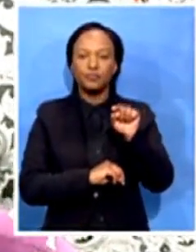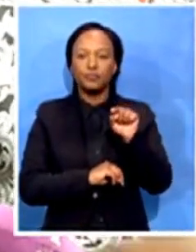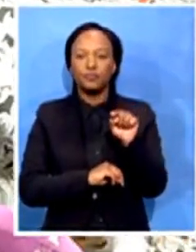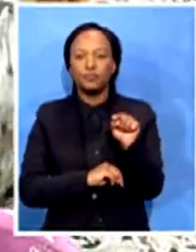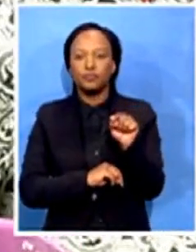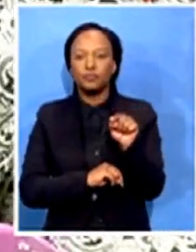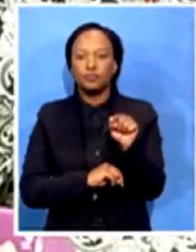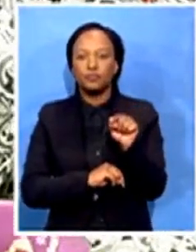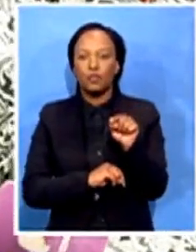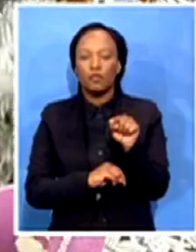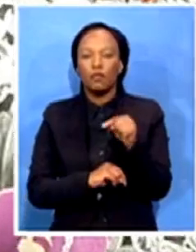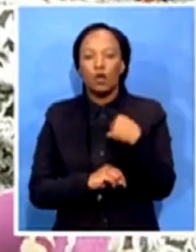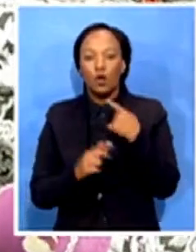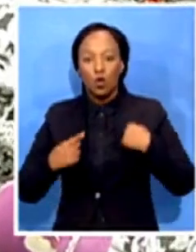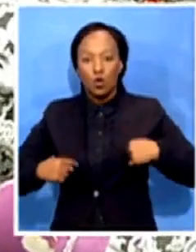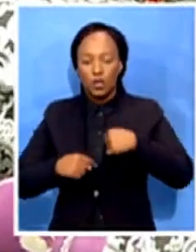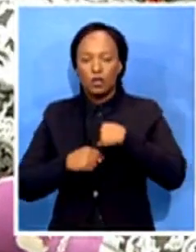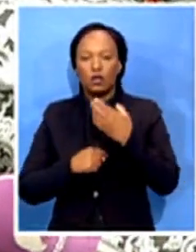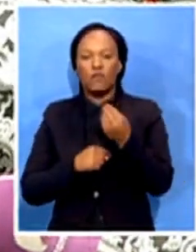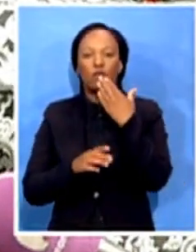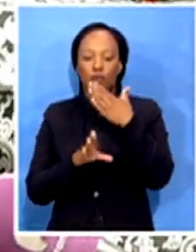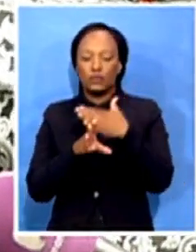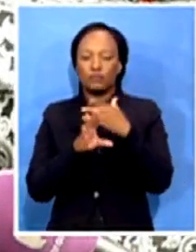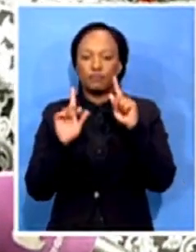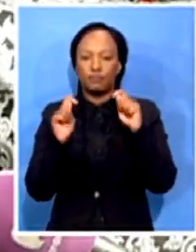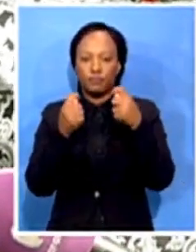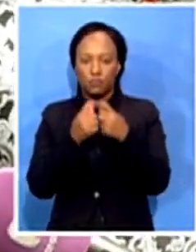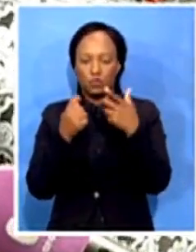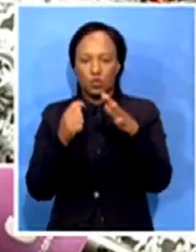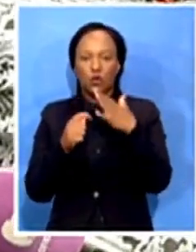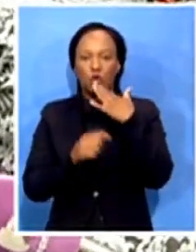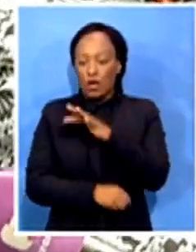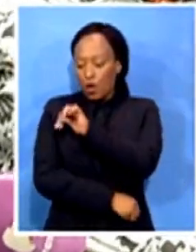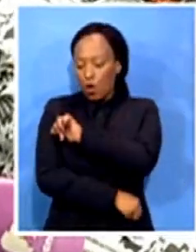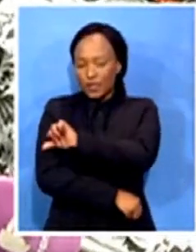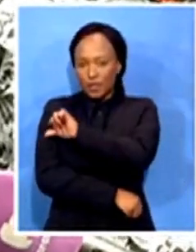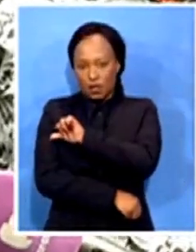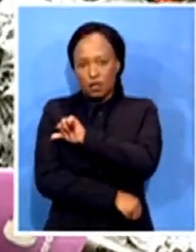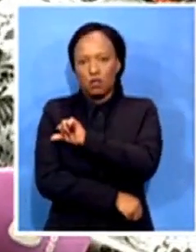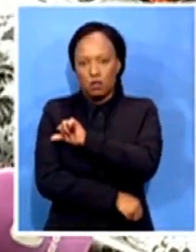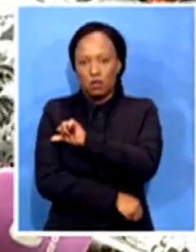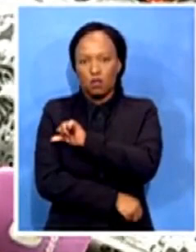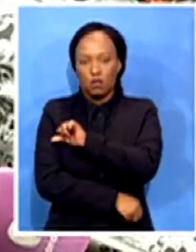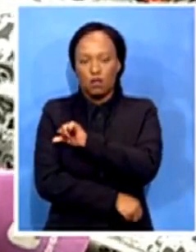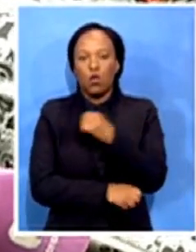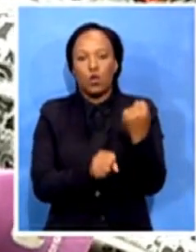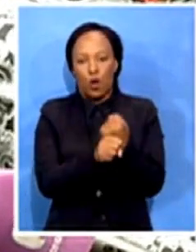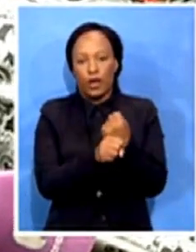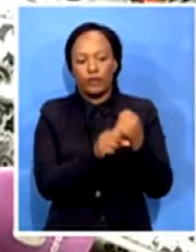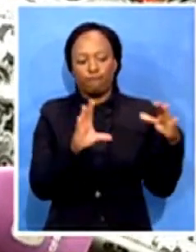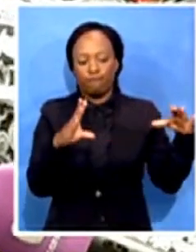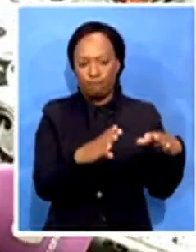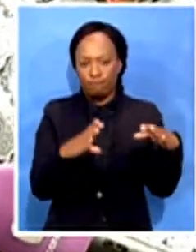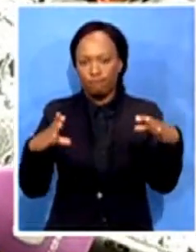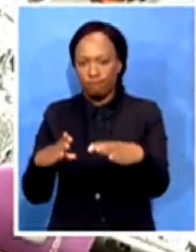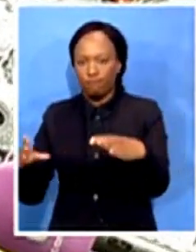to all the hospitals. And we are also managing the stock levels.